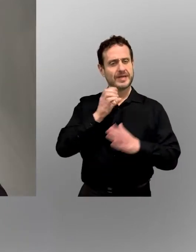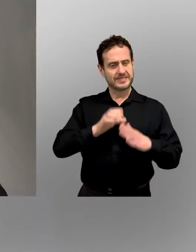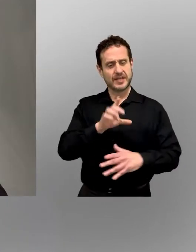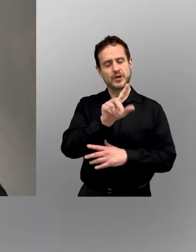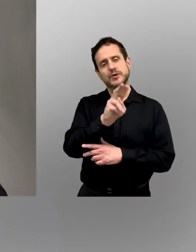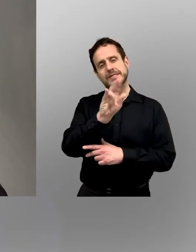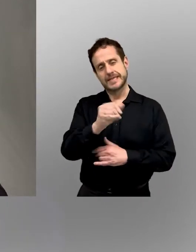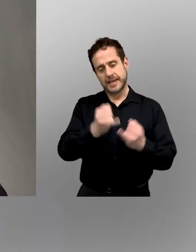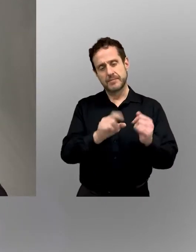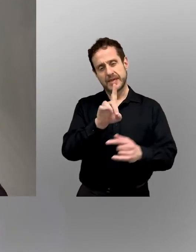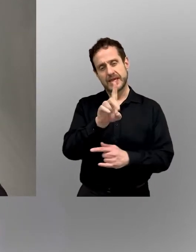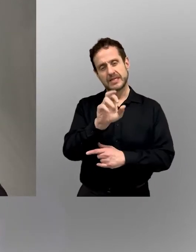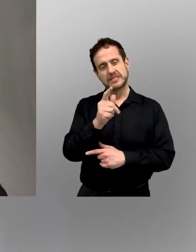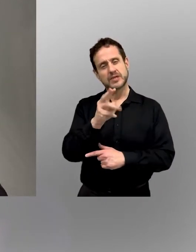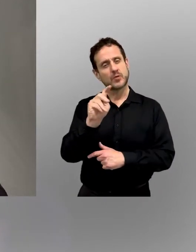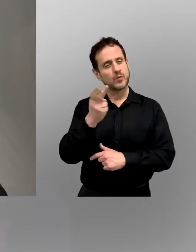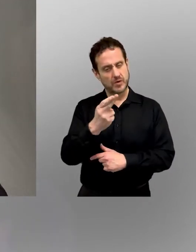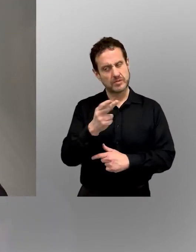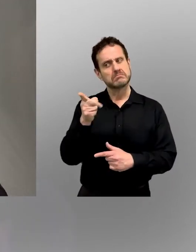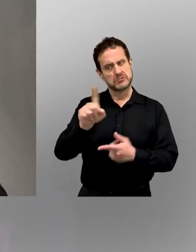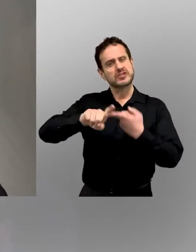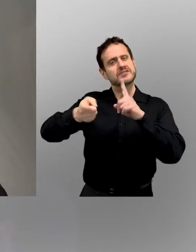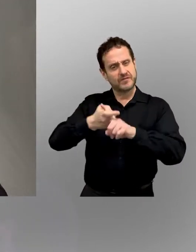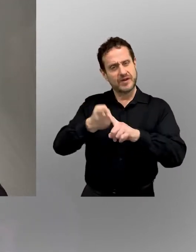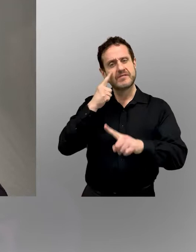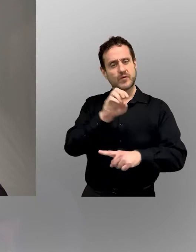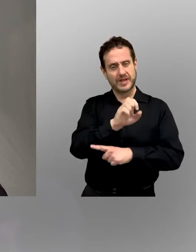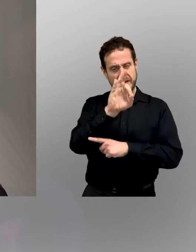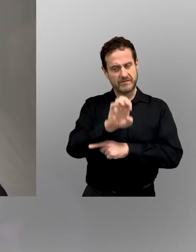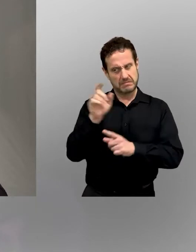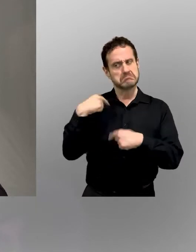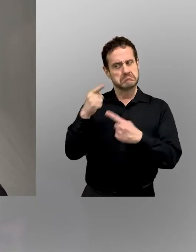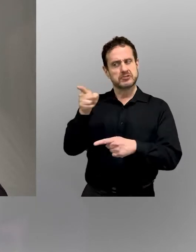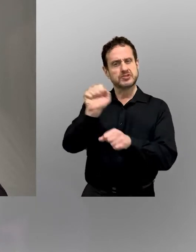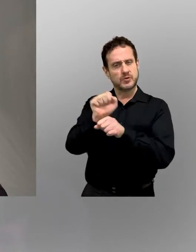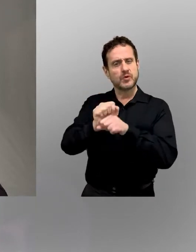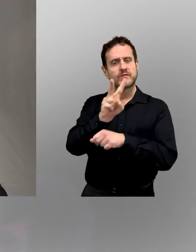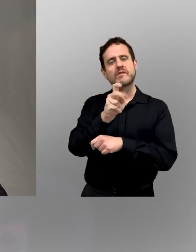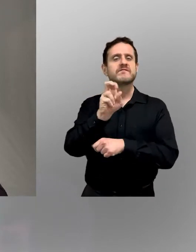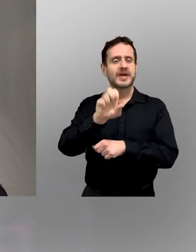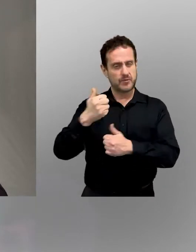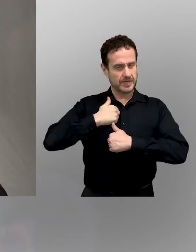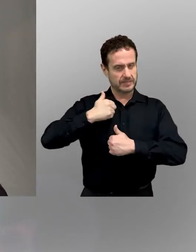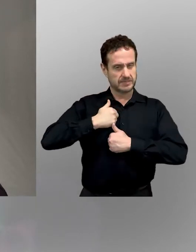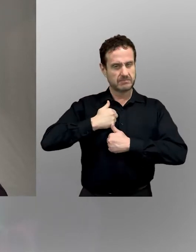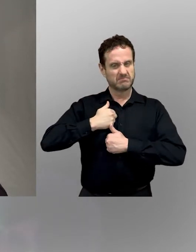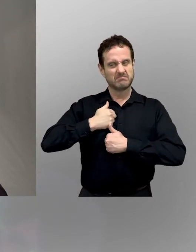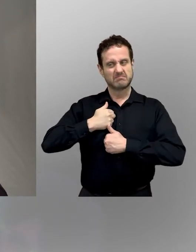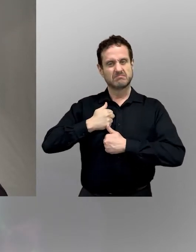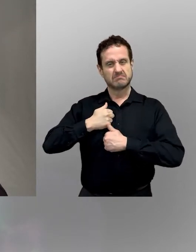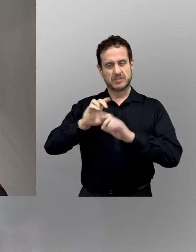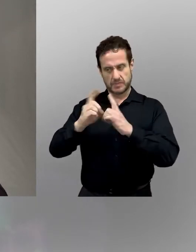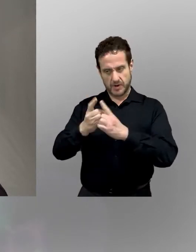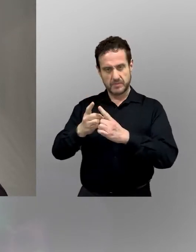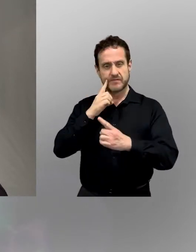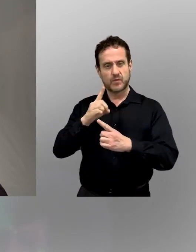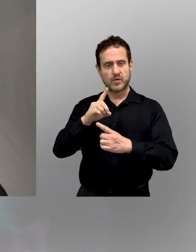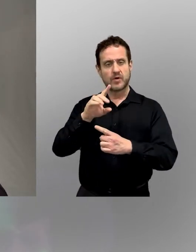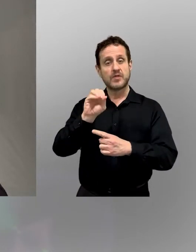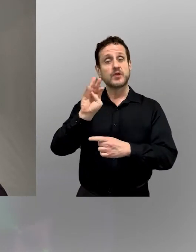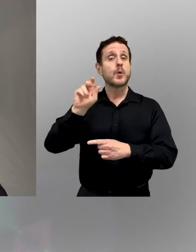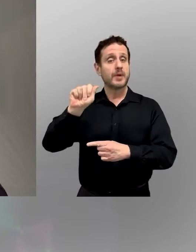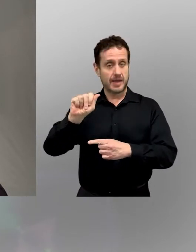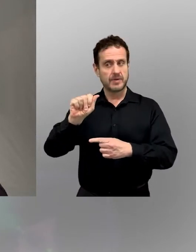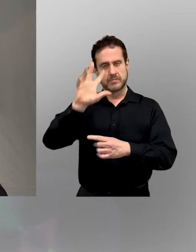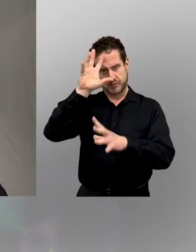U.S. Senator Tammy Duckworth has been a friend of EFE since she worked in Veterans Affairs during the Obama administration.